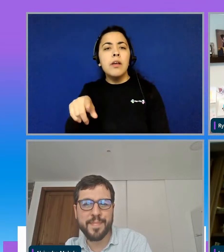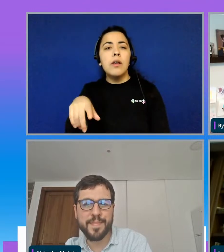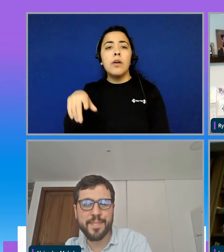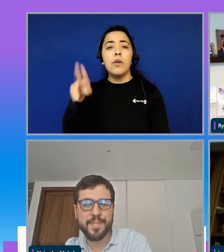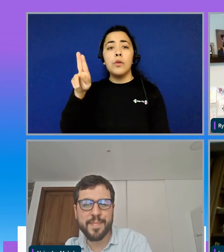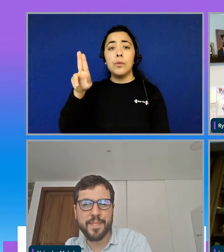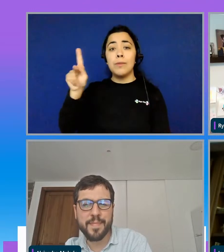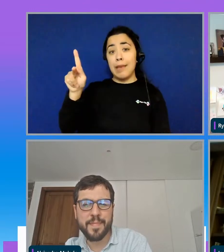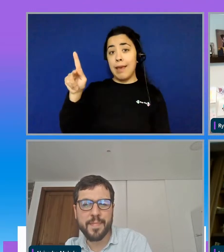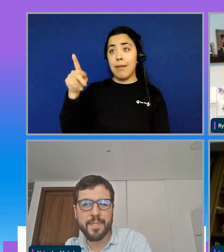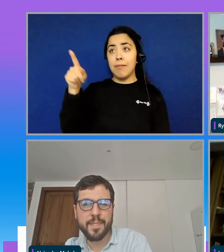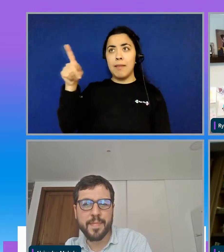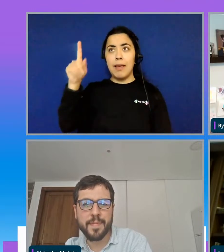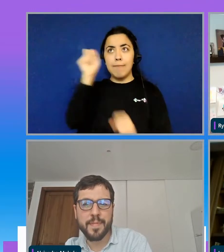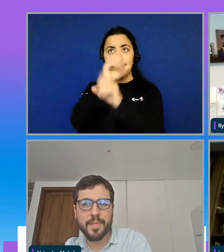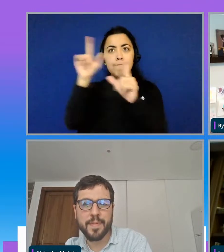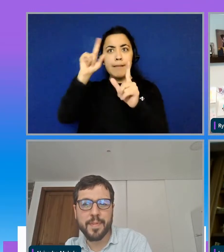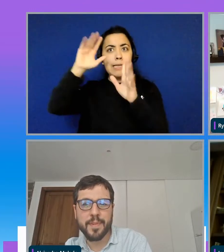EU?